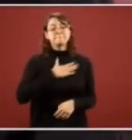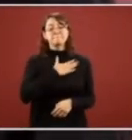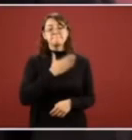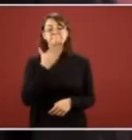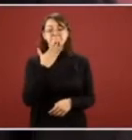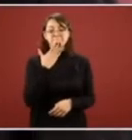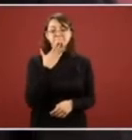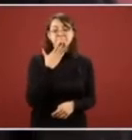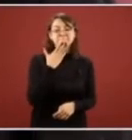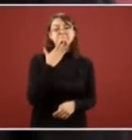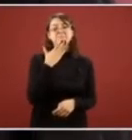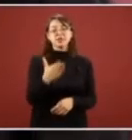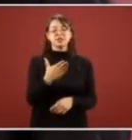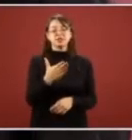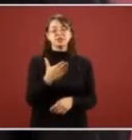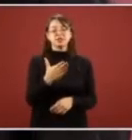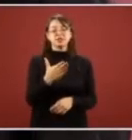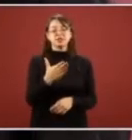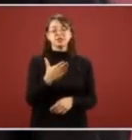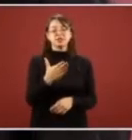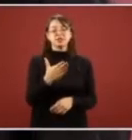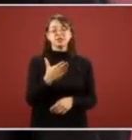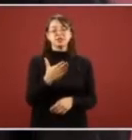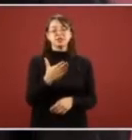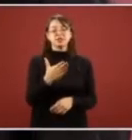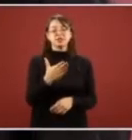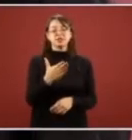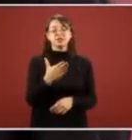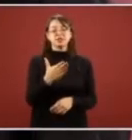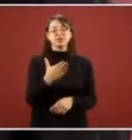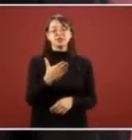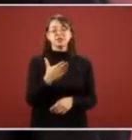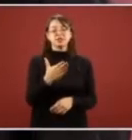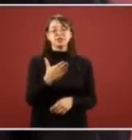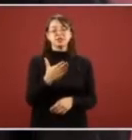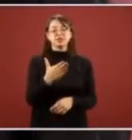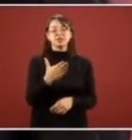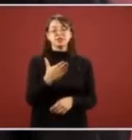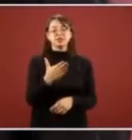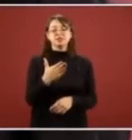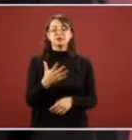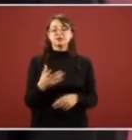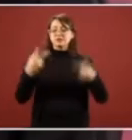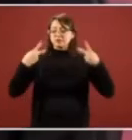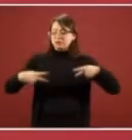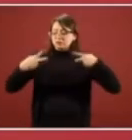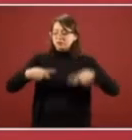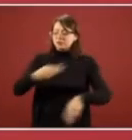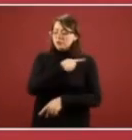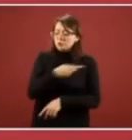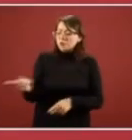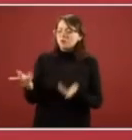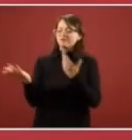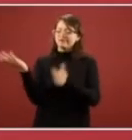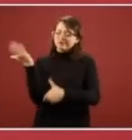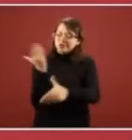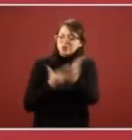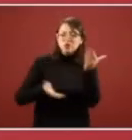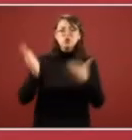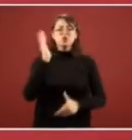Quiero que le vaya muy bien a los pobres. I want it to go very well for the poor people.